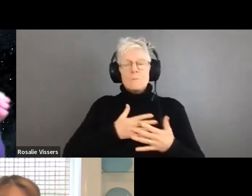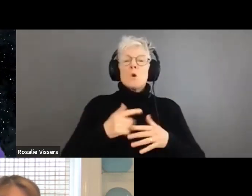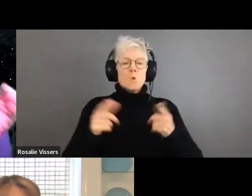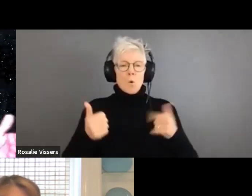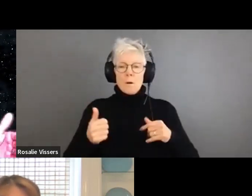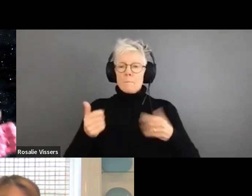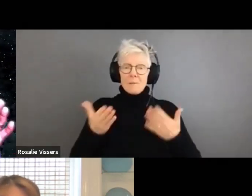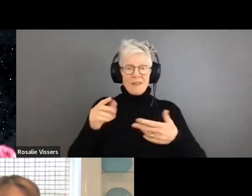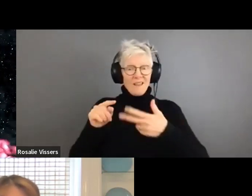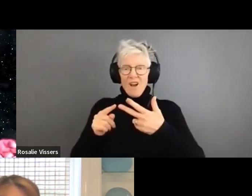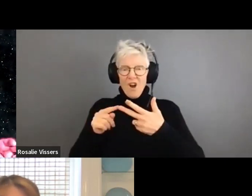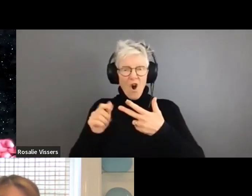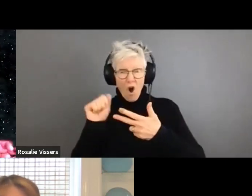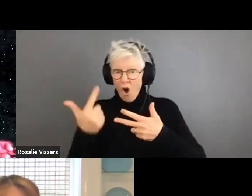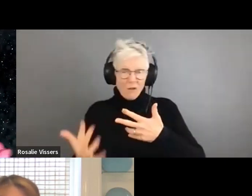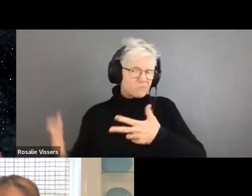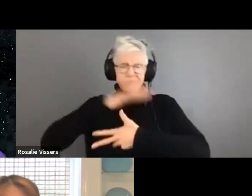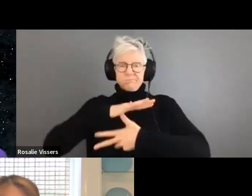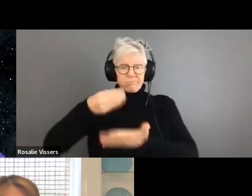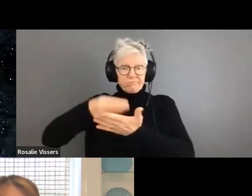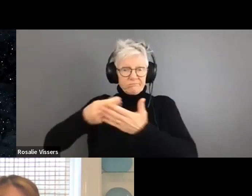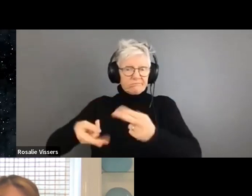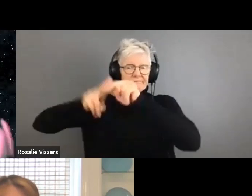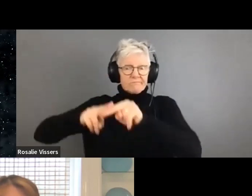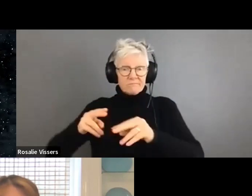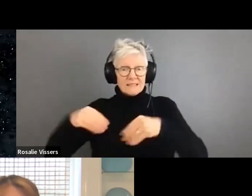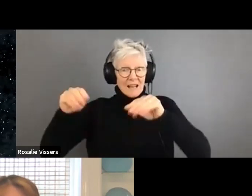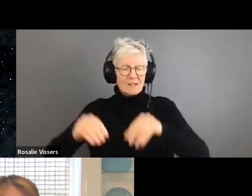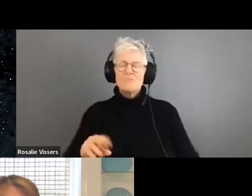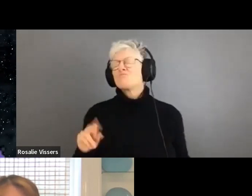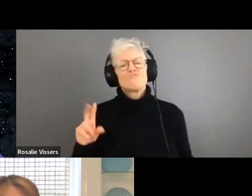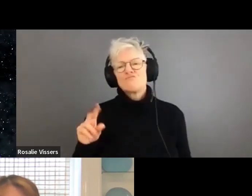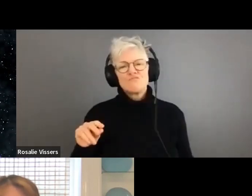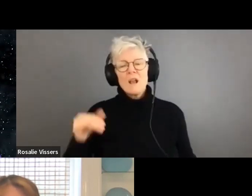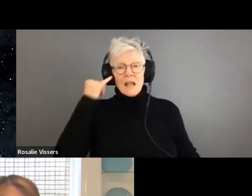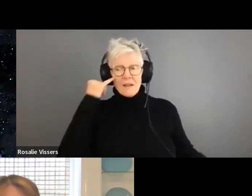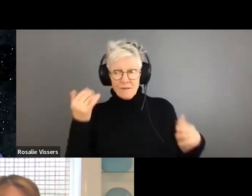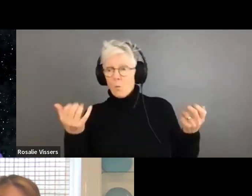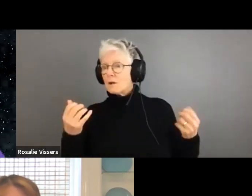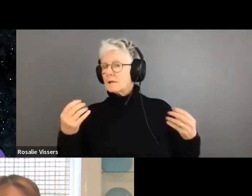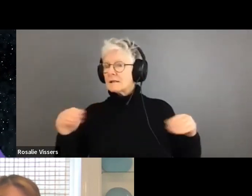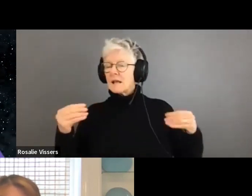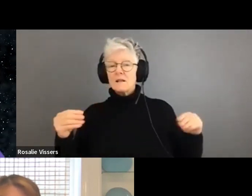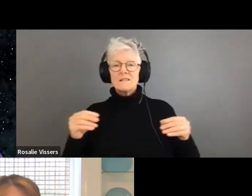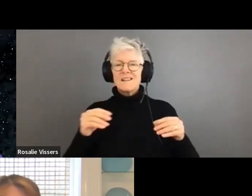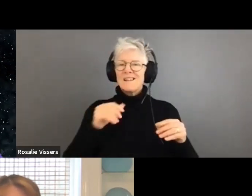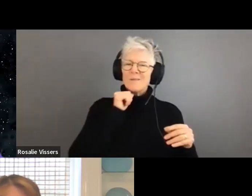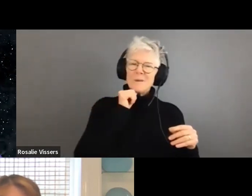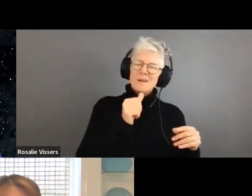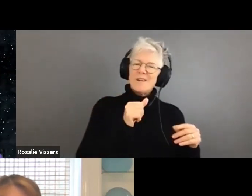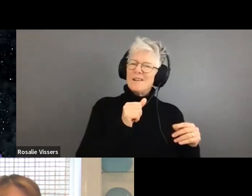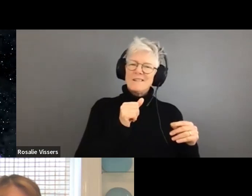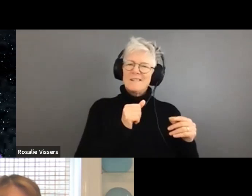just be looking for that sales thing, because if they were looking for sales all the time, they wouldn't probably do a lot of